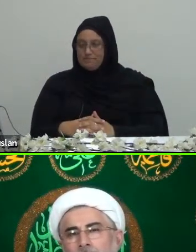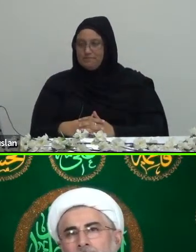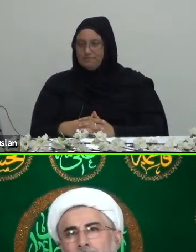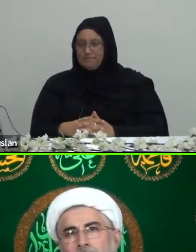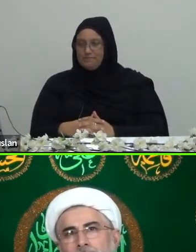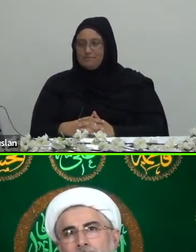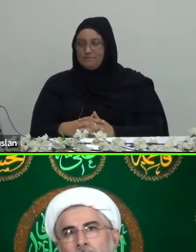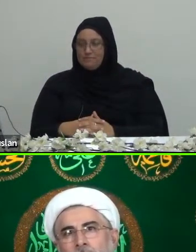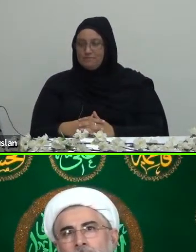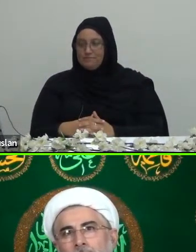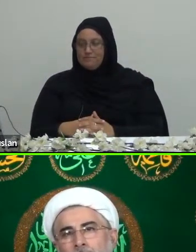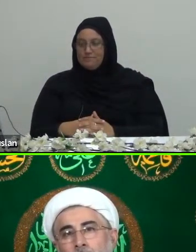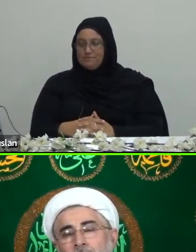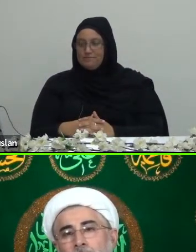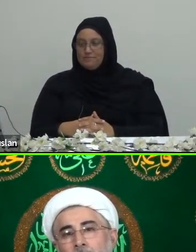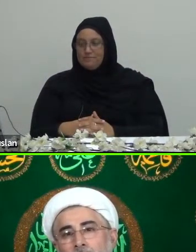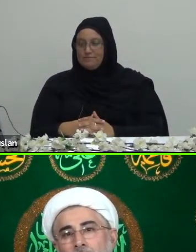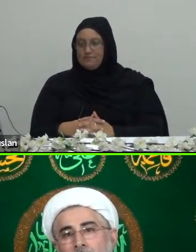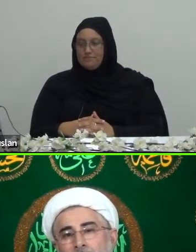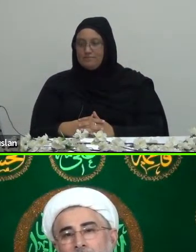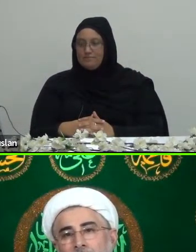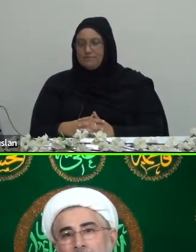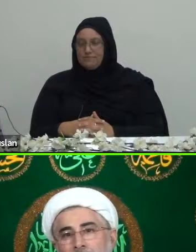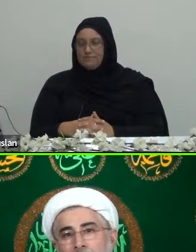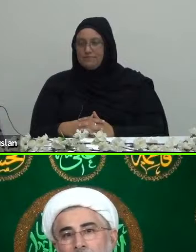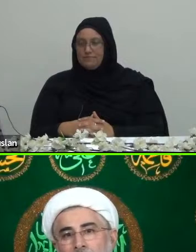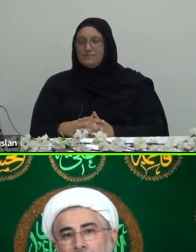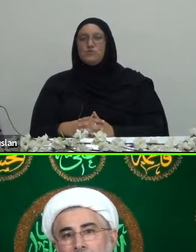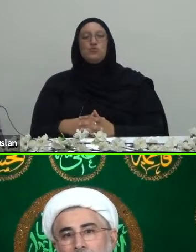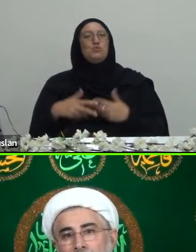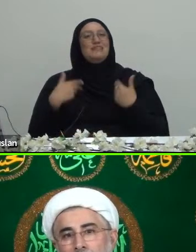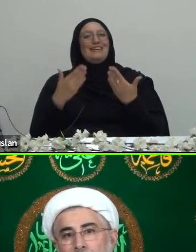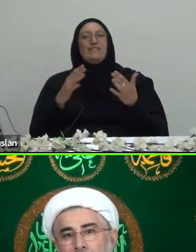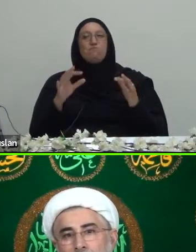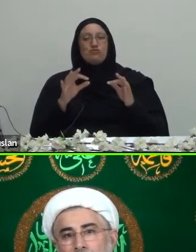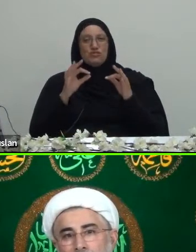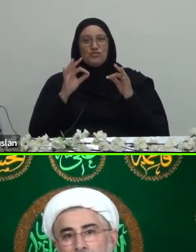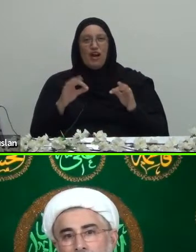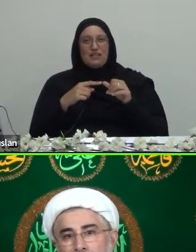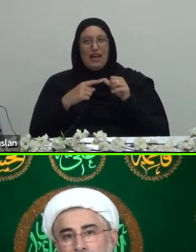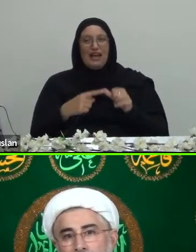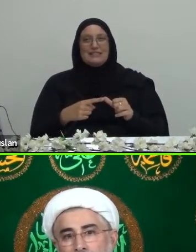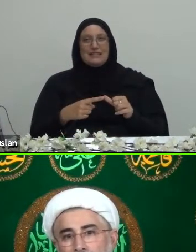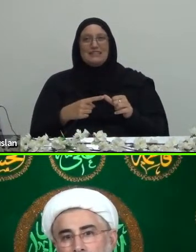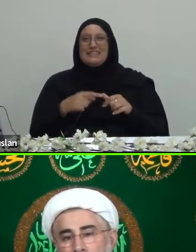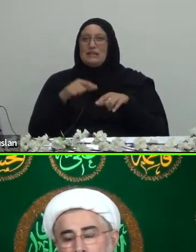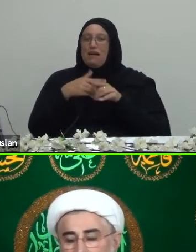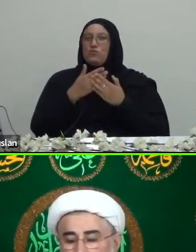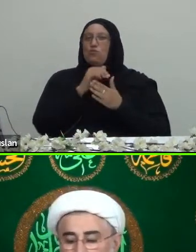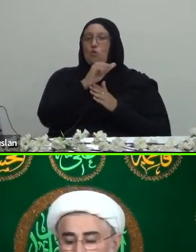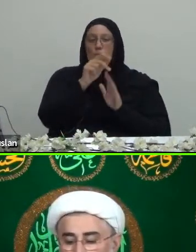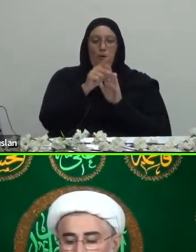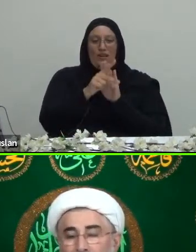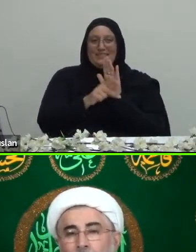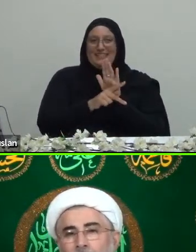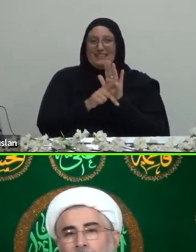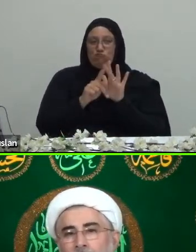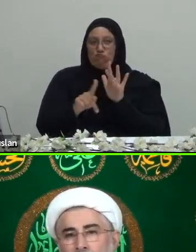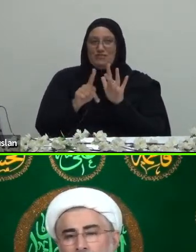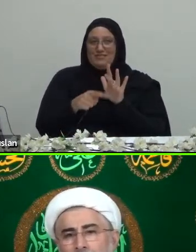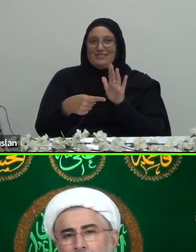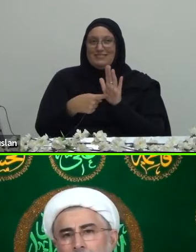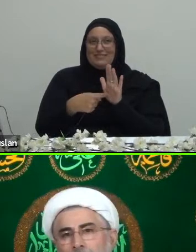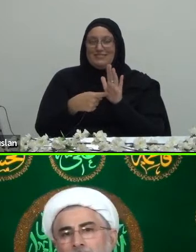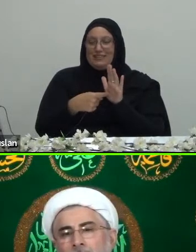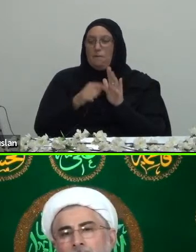Although it depends actually on, to give precise answer, it depends on your policy insurance or insurance policies, but